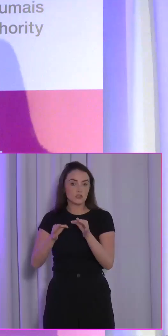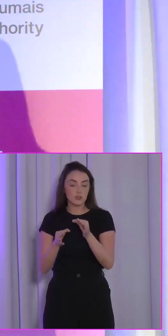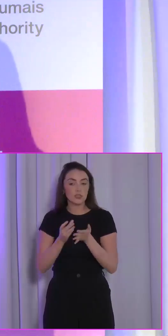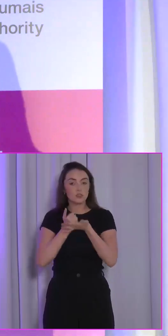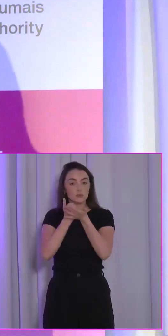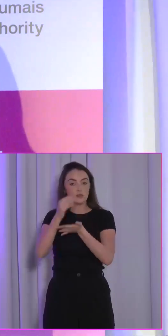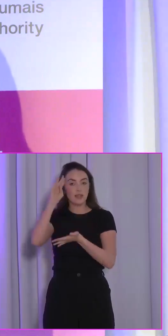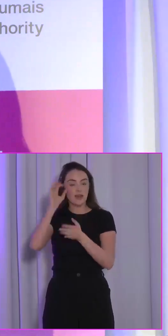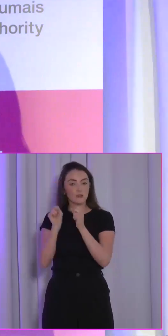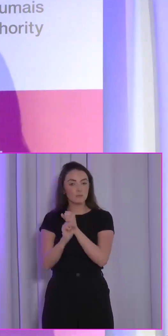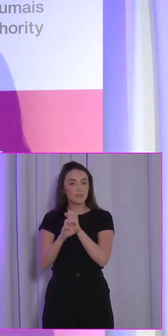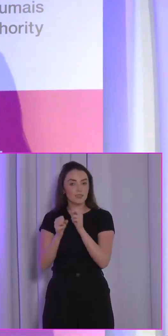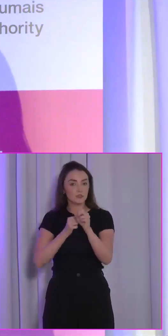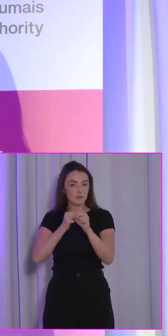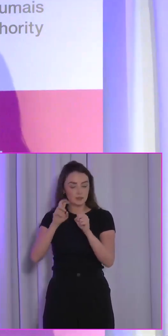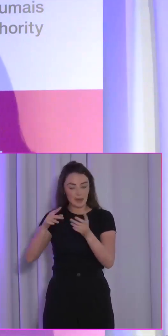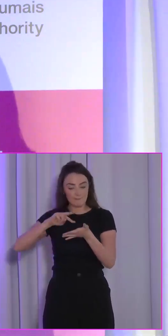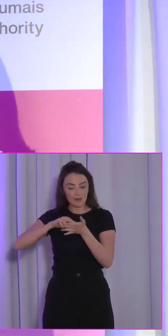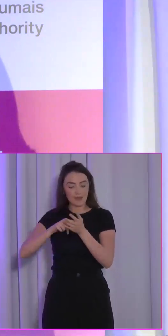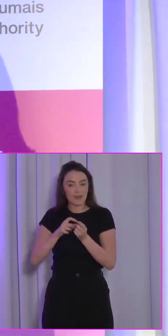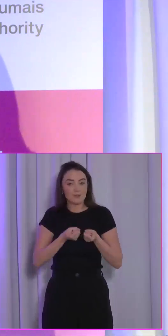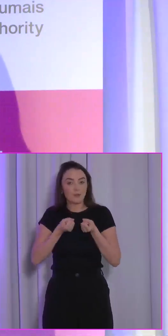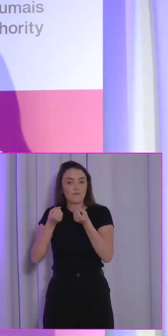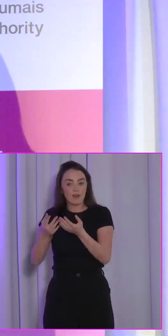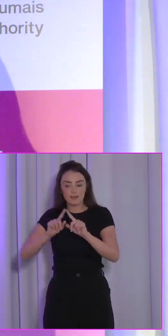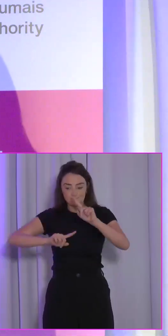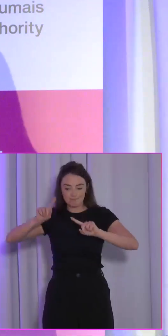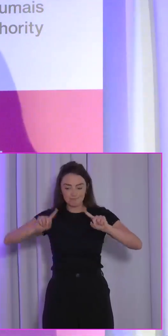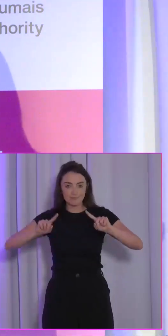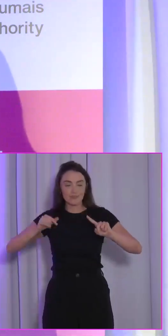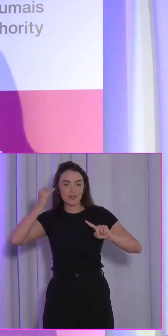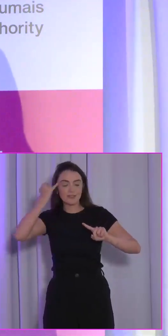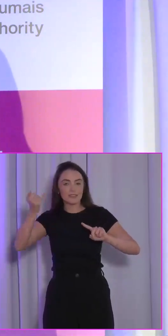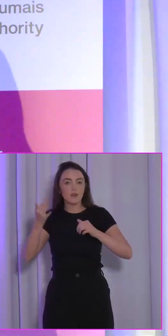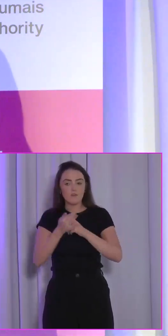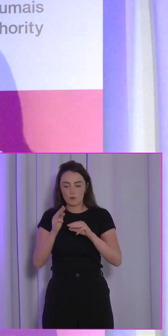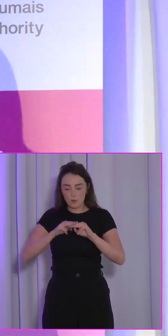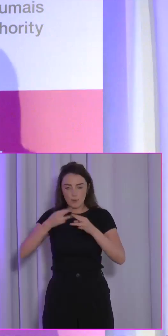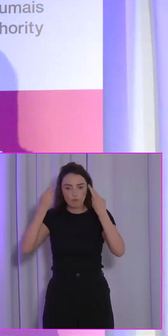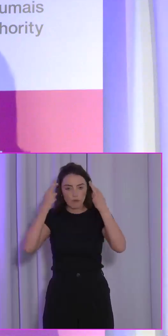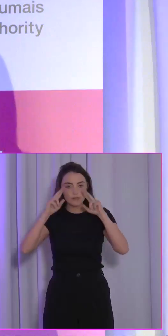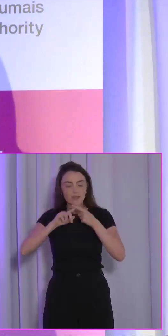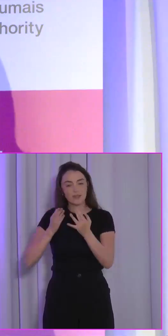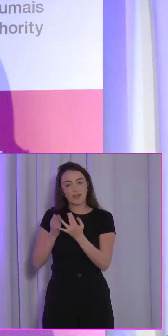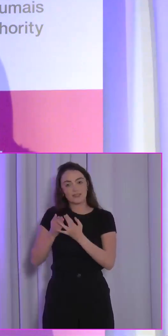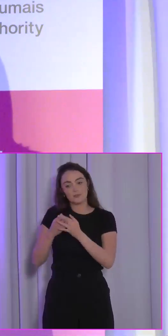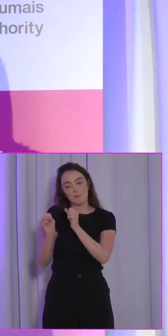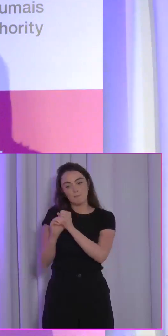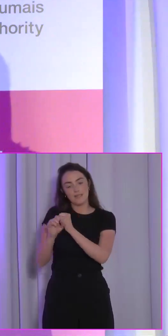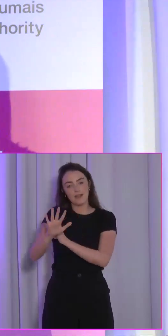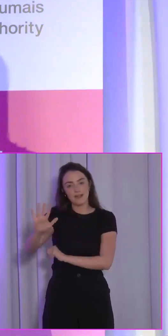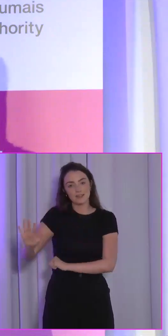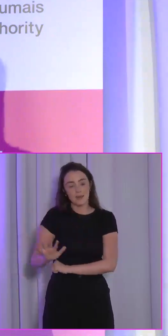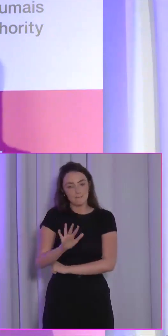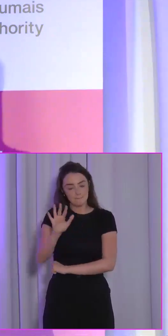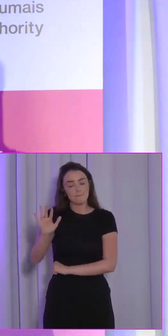media services to plan and deliver a range of initiatives to foster a more representative and accessible media landscape,